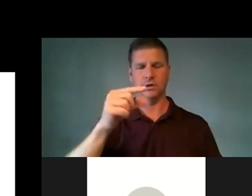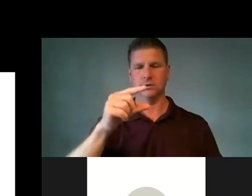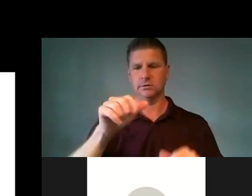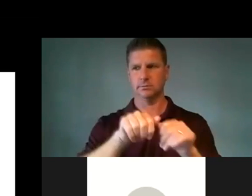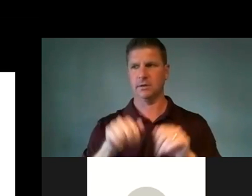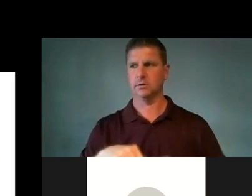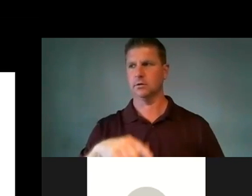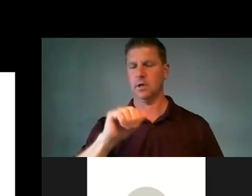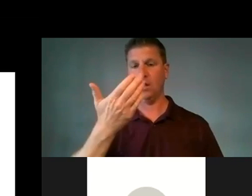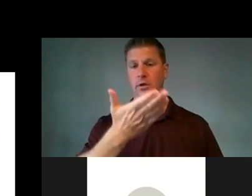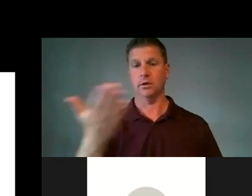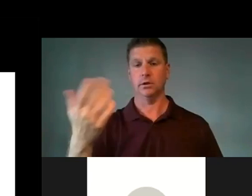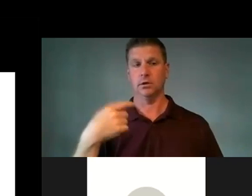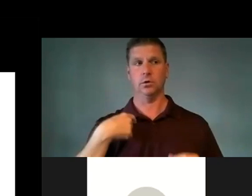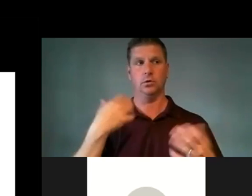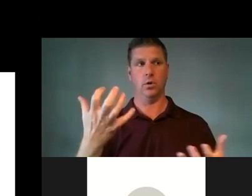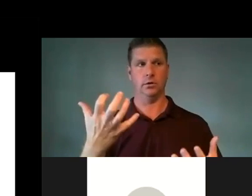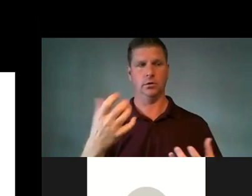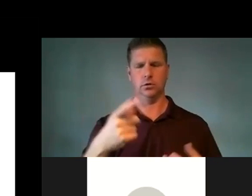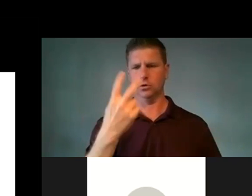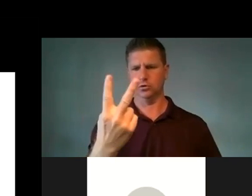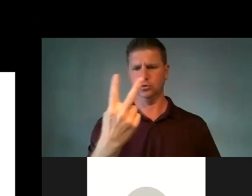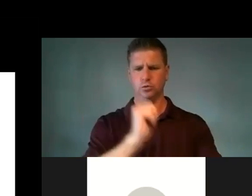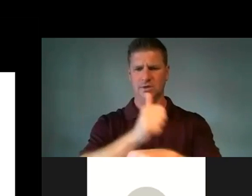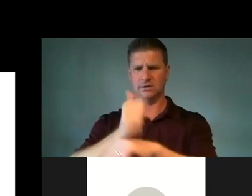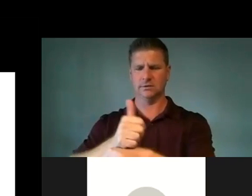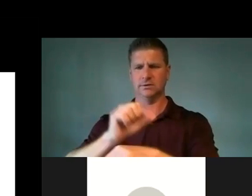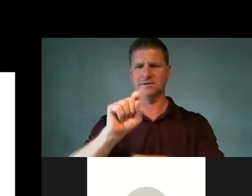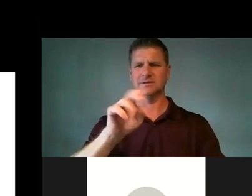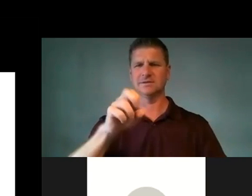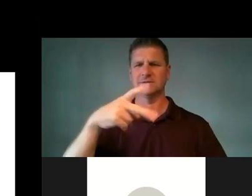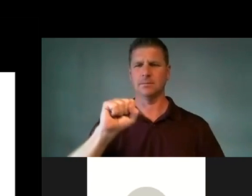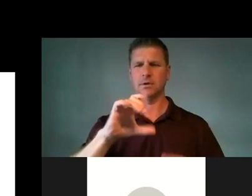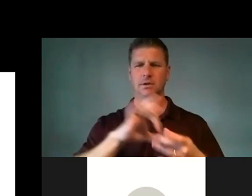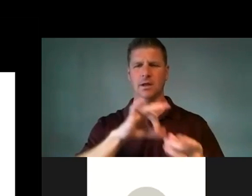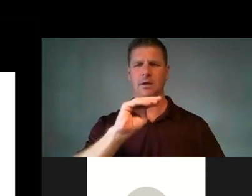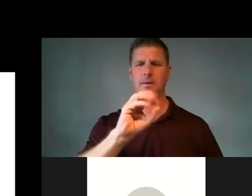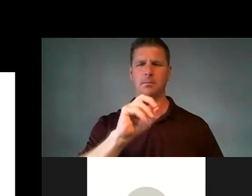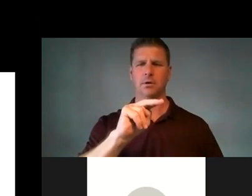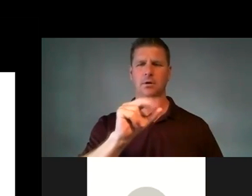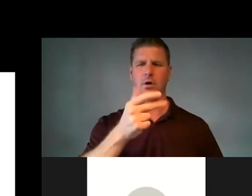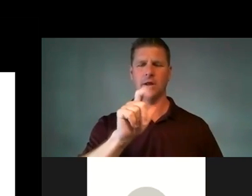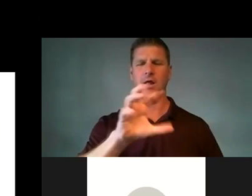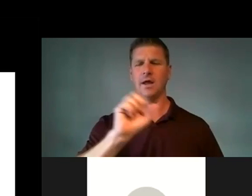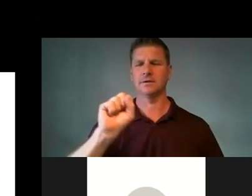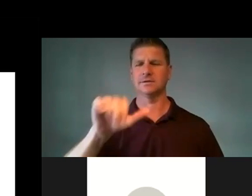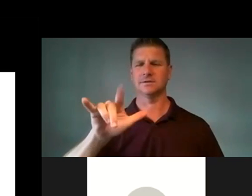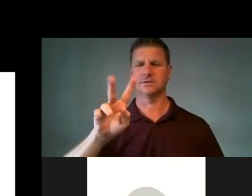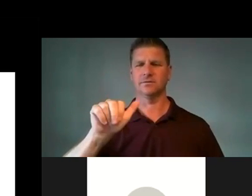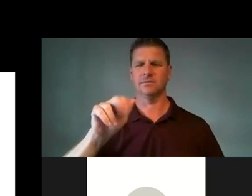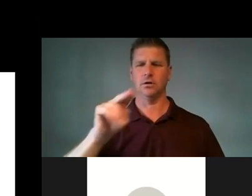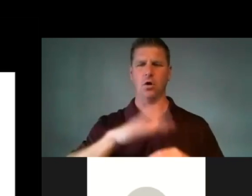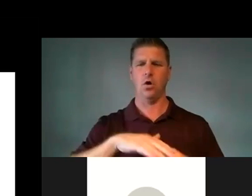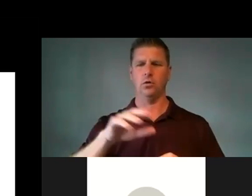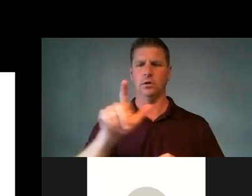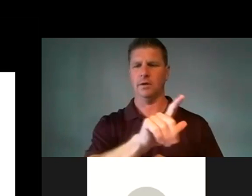other thing we wanted to do is there's 2 sets of steps that are connecting Monongahela and Sylvan on the left and the right hand